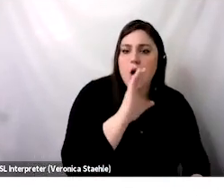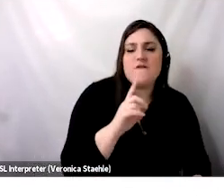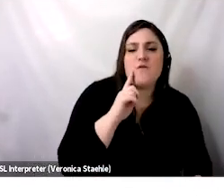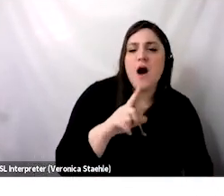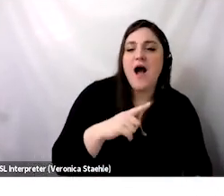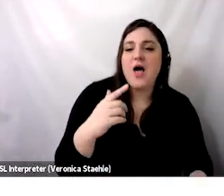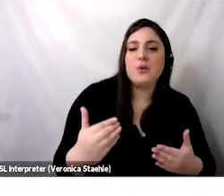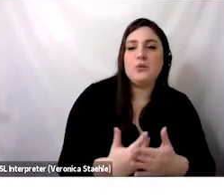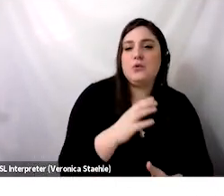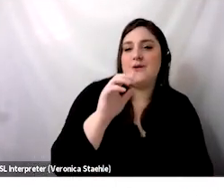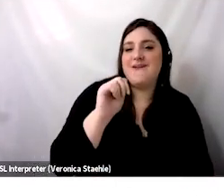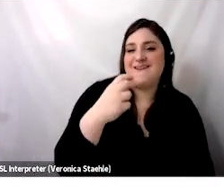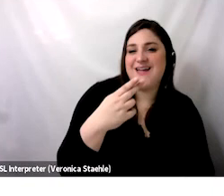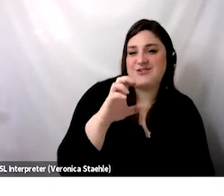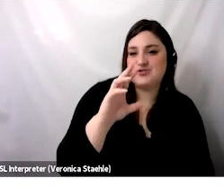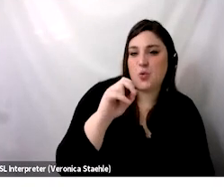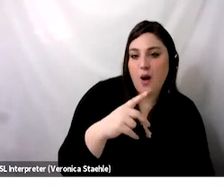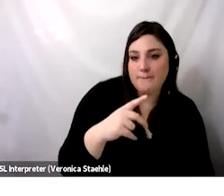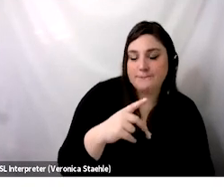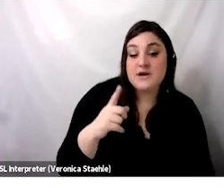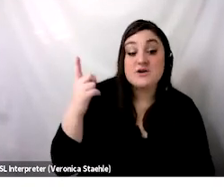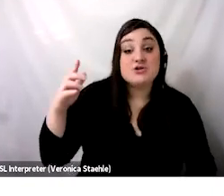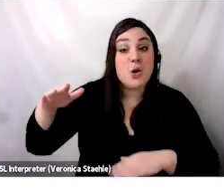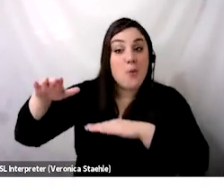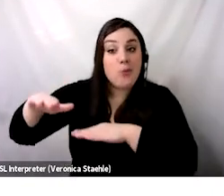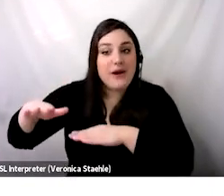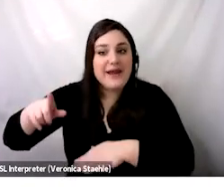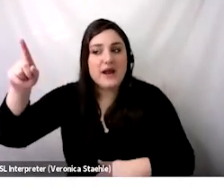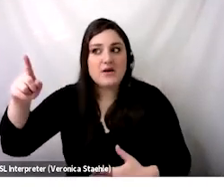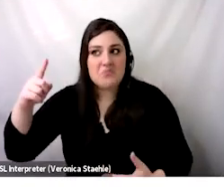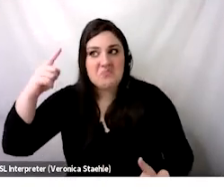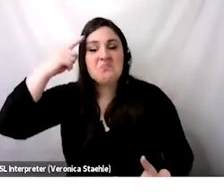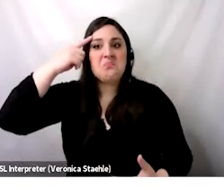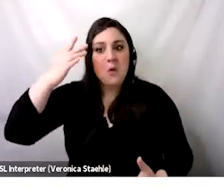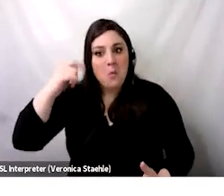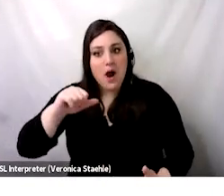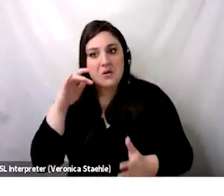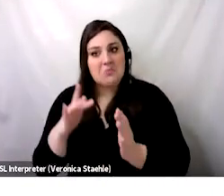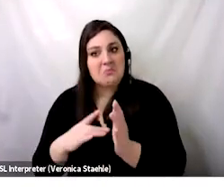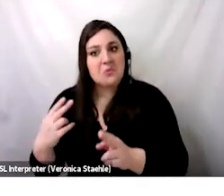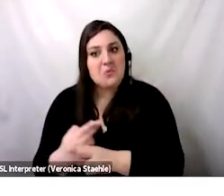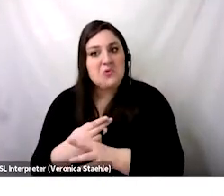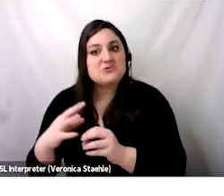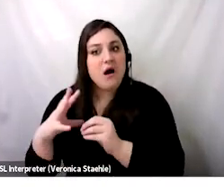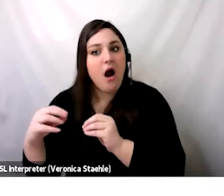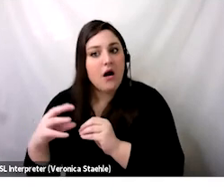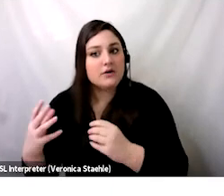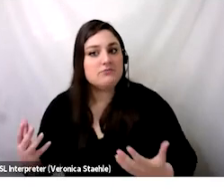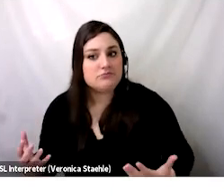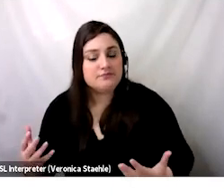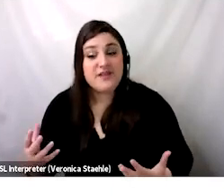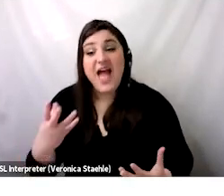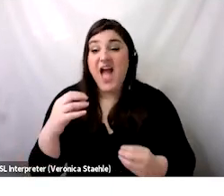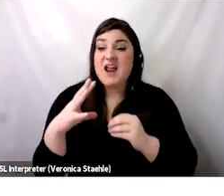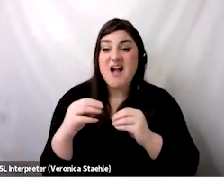ways to export cotton. And it wasn't until the invention of the cotton gin that